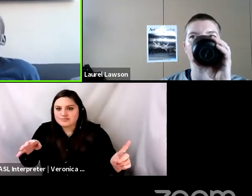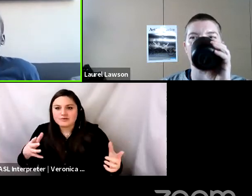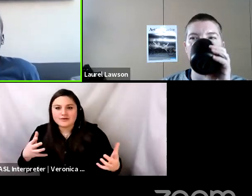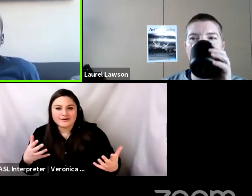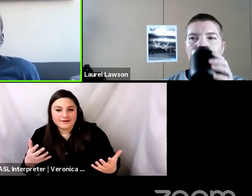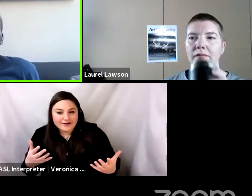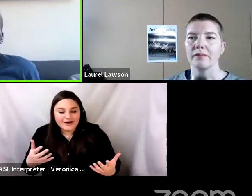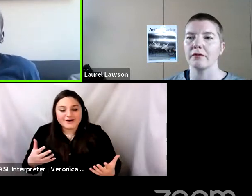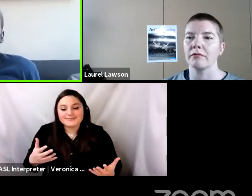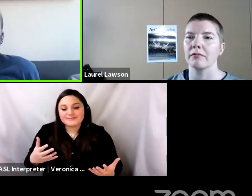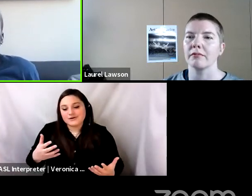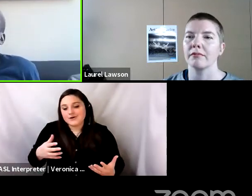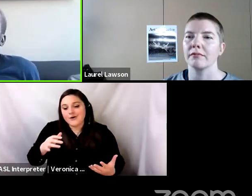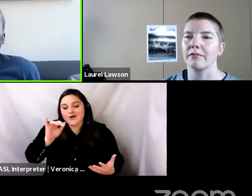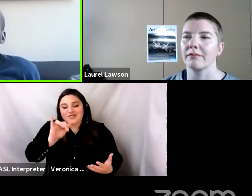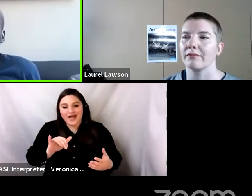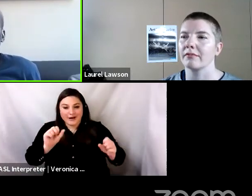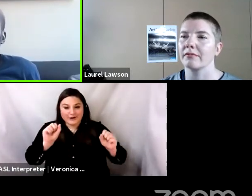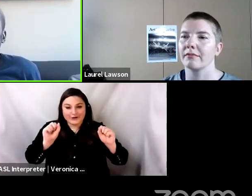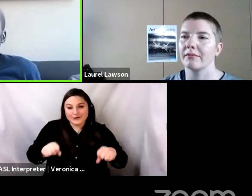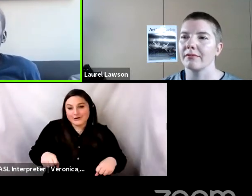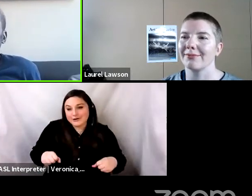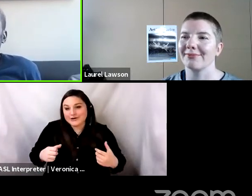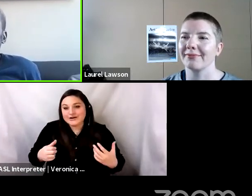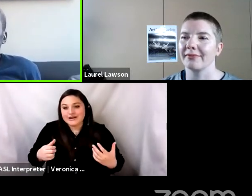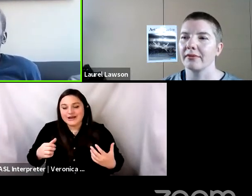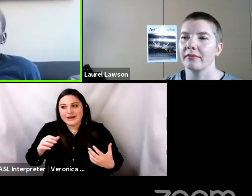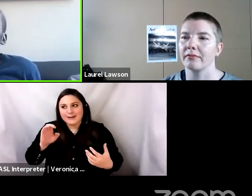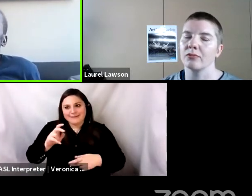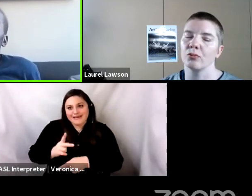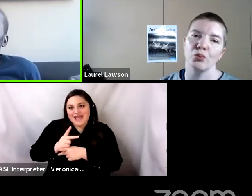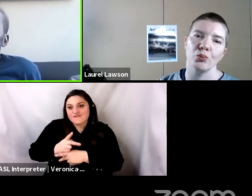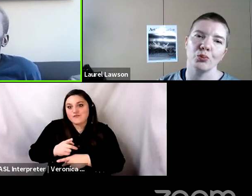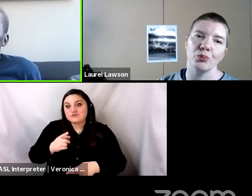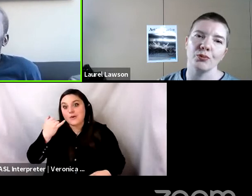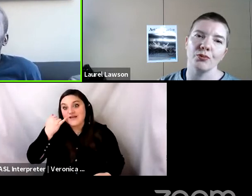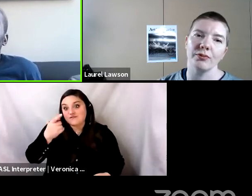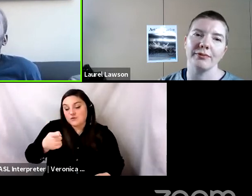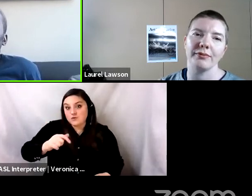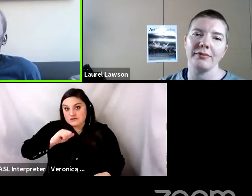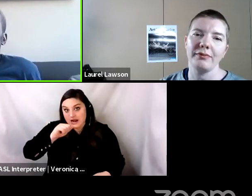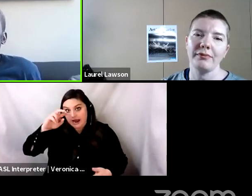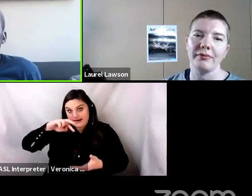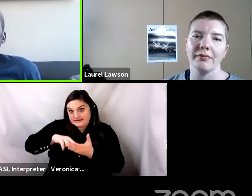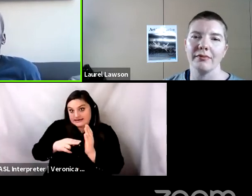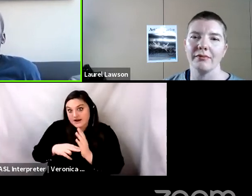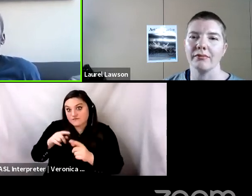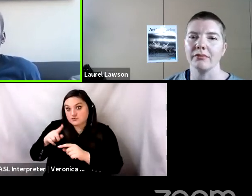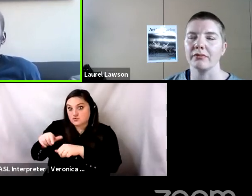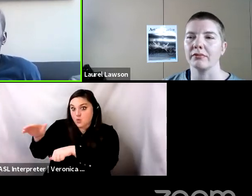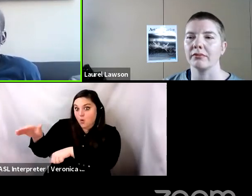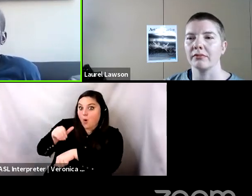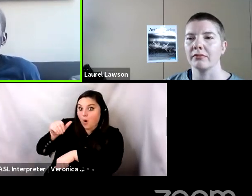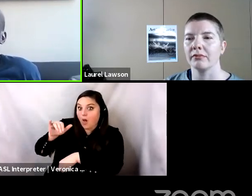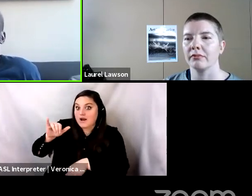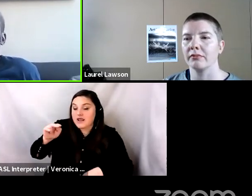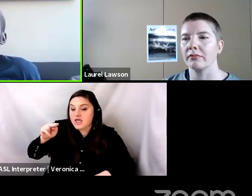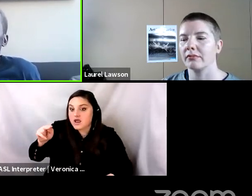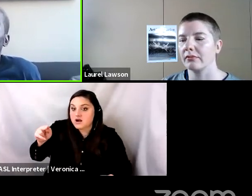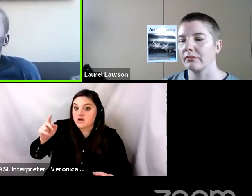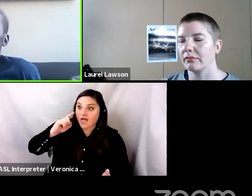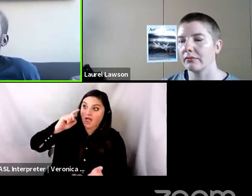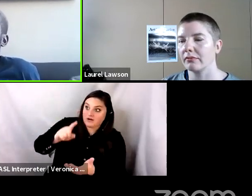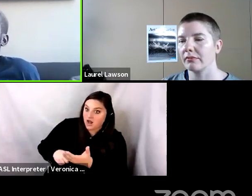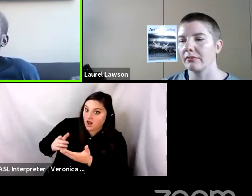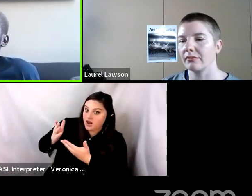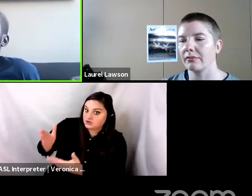style or to that choreographer, you better not call them in. So that's the kind of thing that is really different about what we do and who